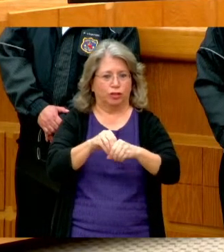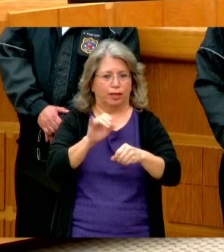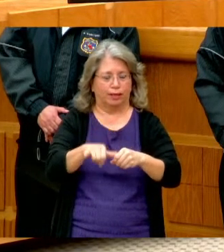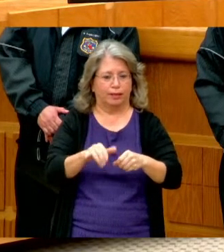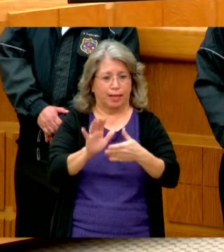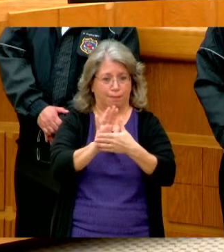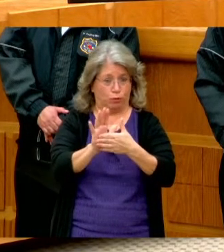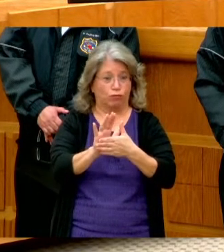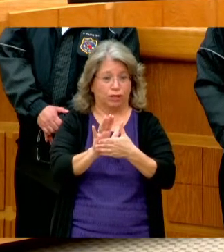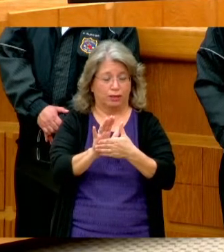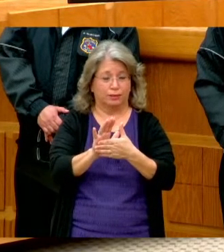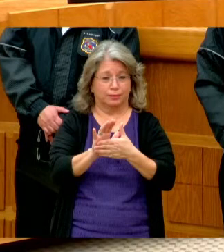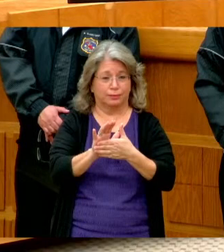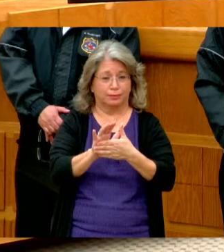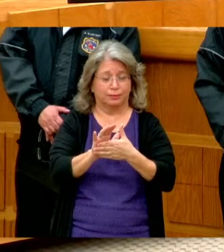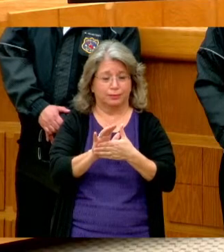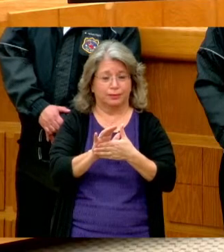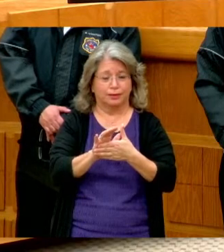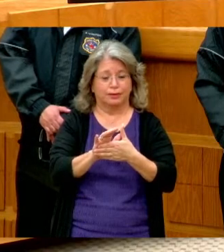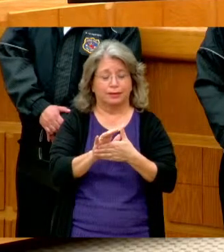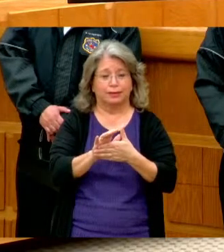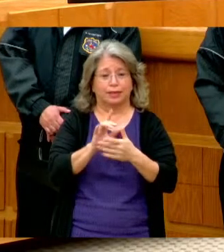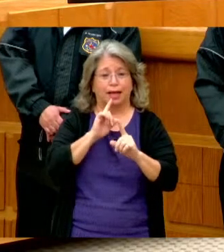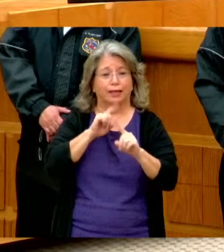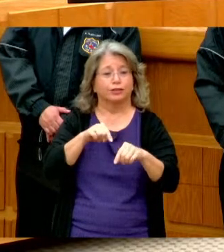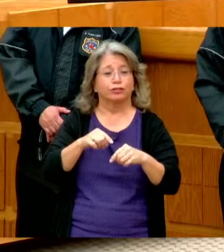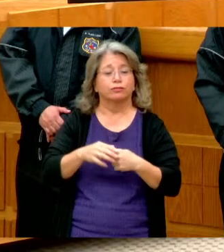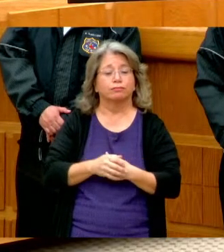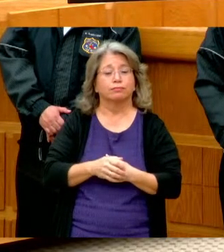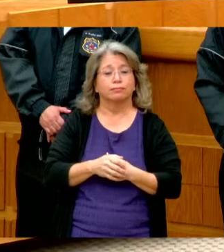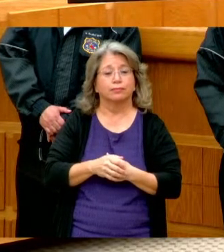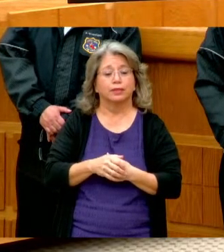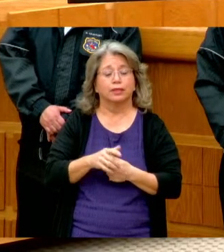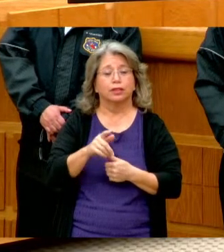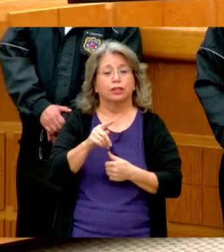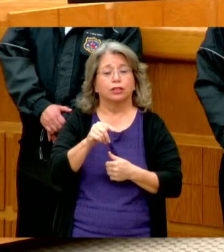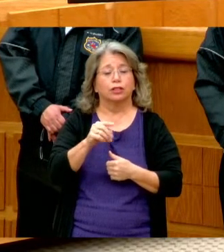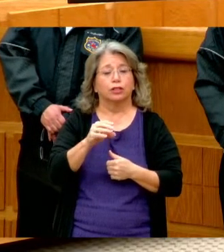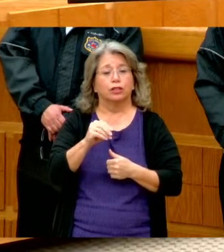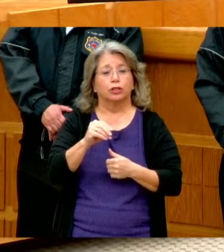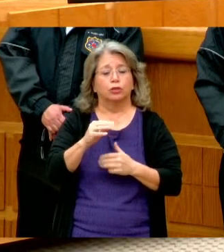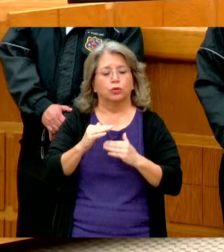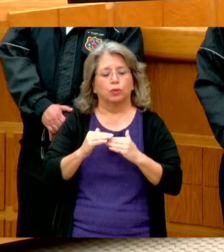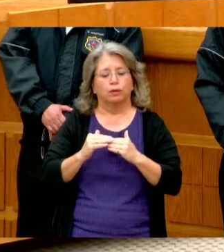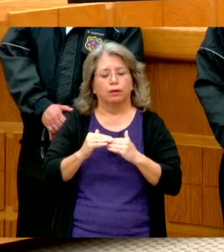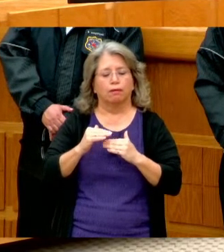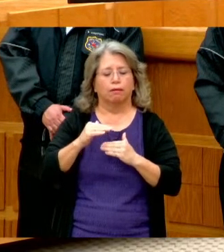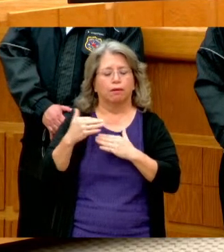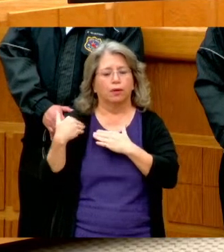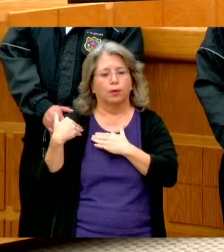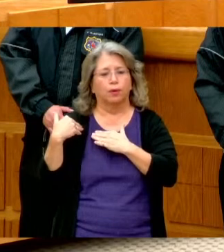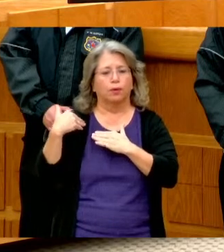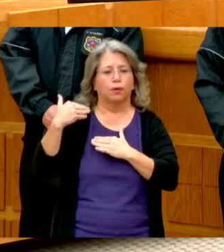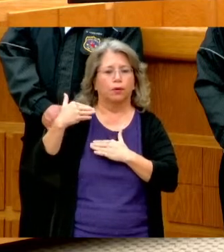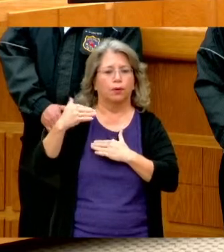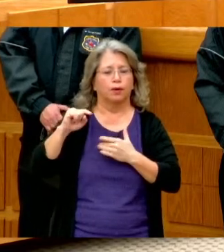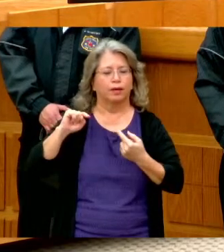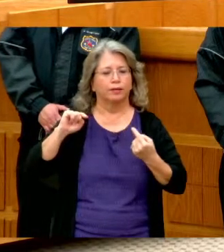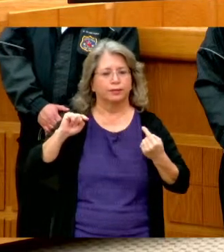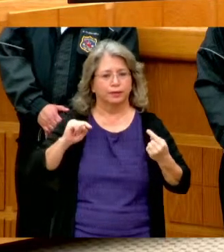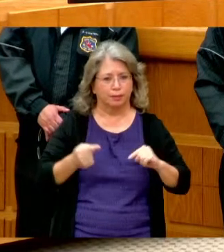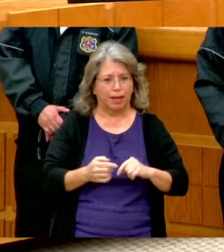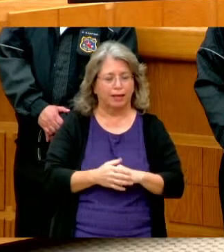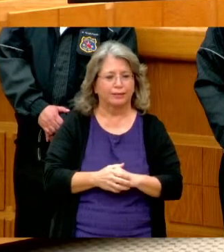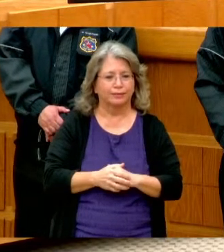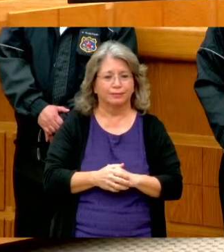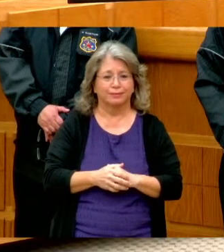Kevin Costner in the movie, and that is to ease his pain. The only thing I would do is change